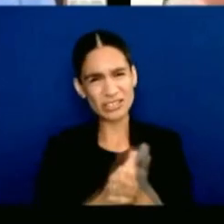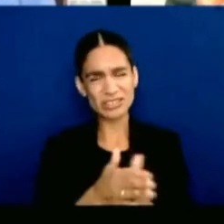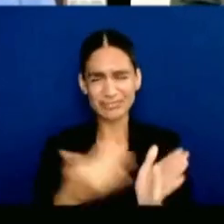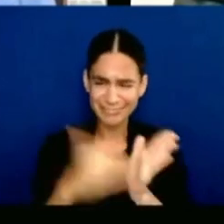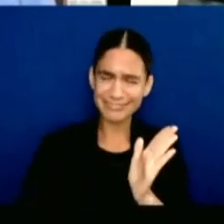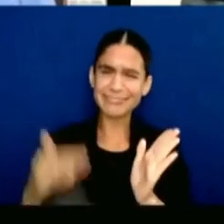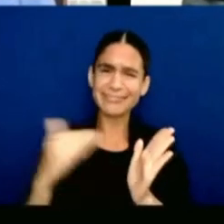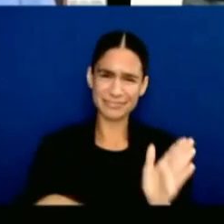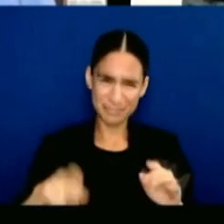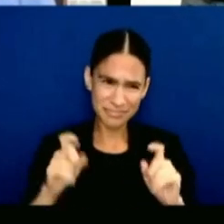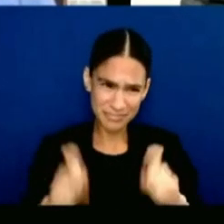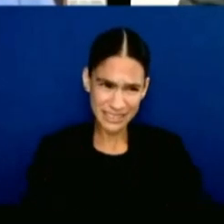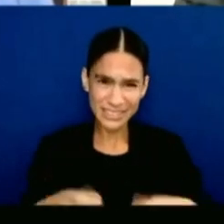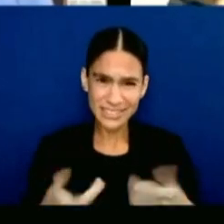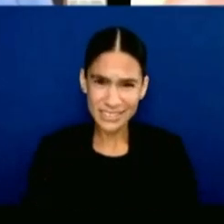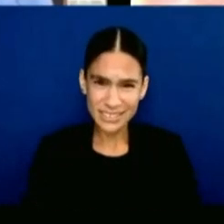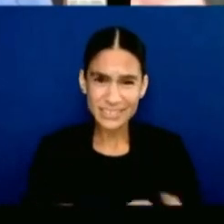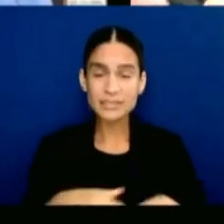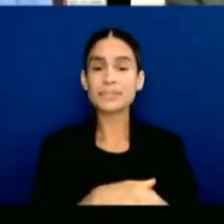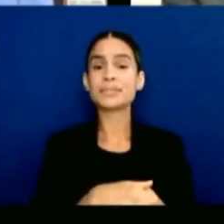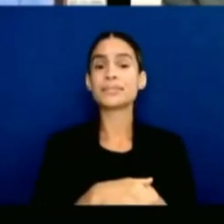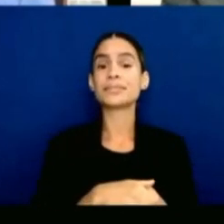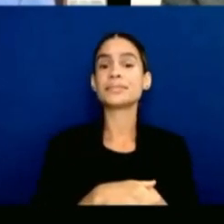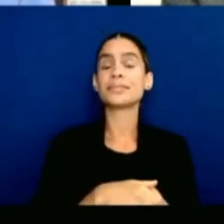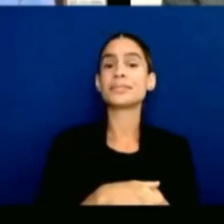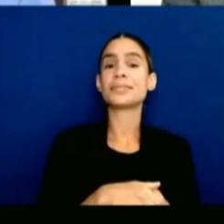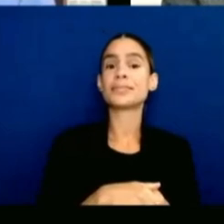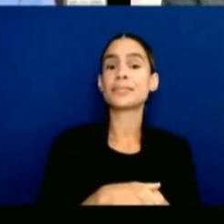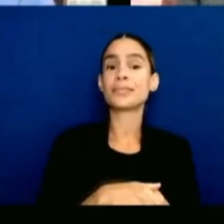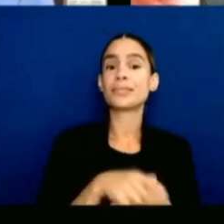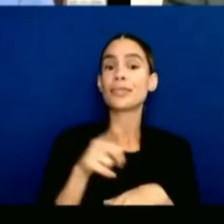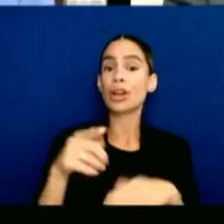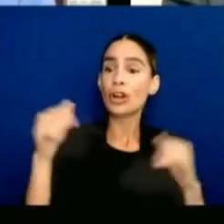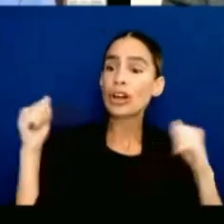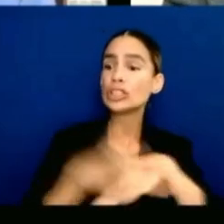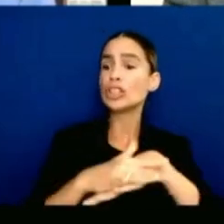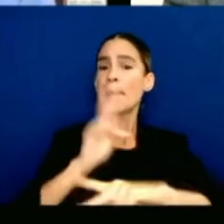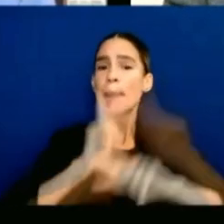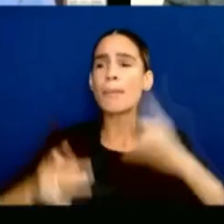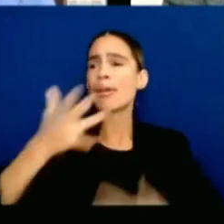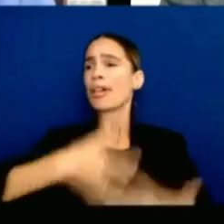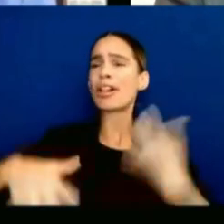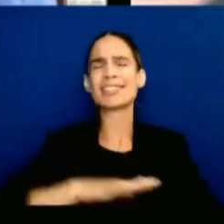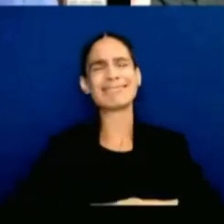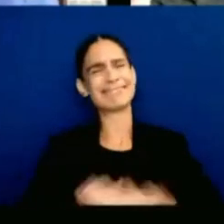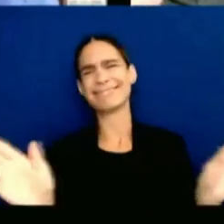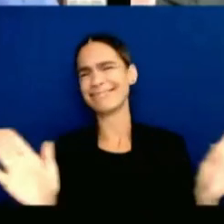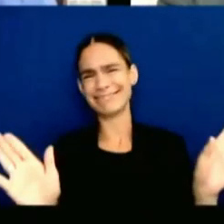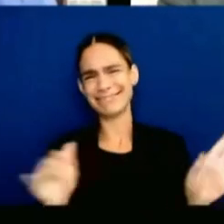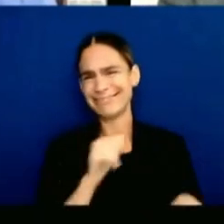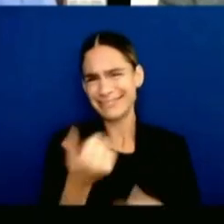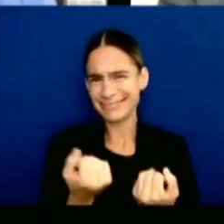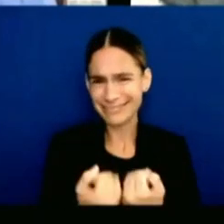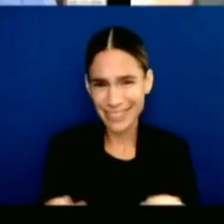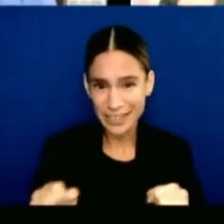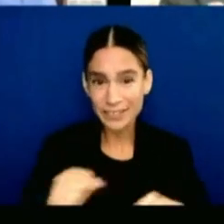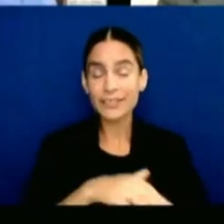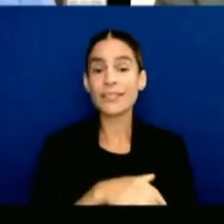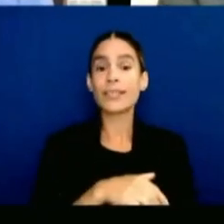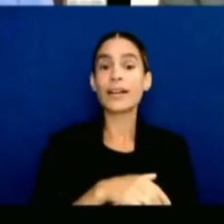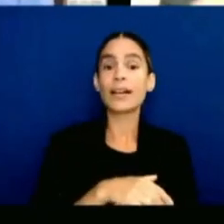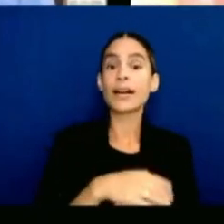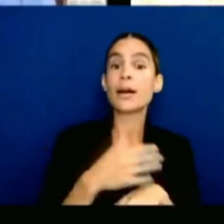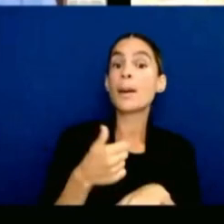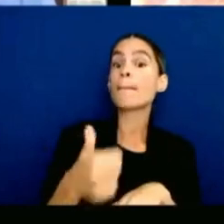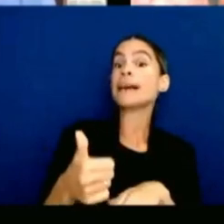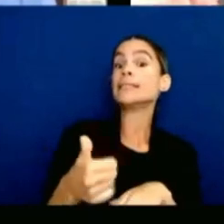Outdoors, always better than indoors. If you're going to have a social function, maybe a single couple or two, do it outside if you're going to do